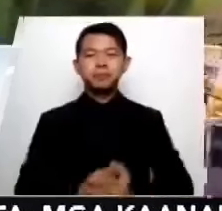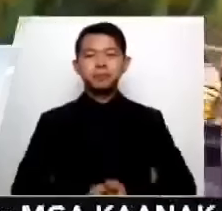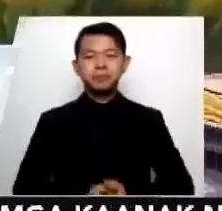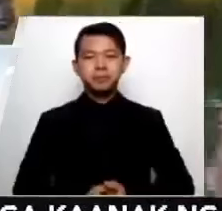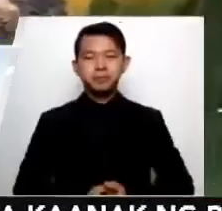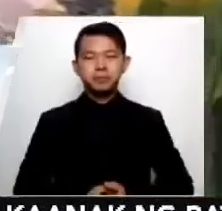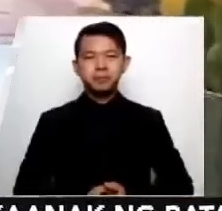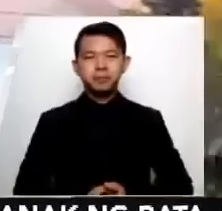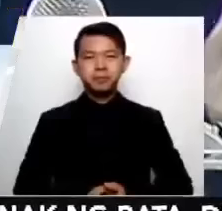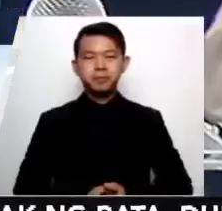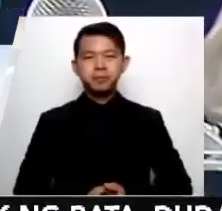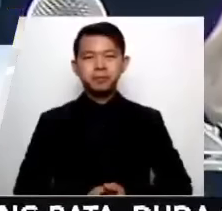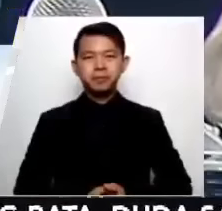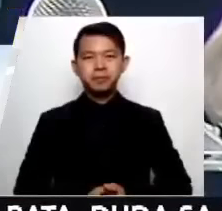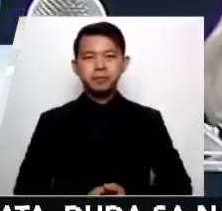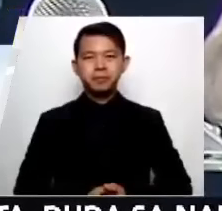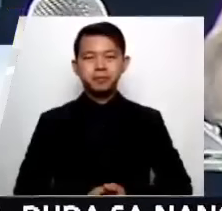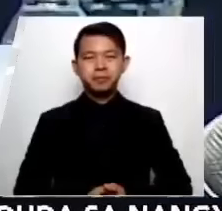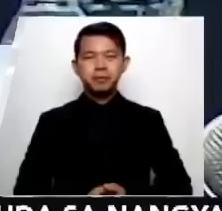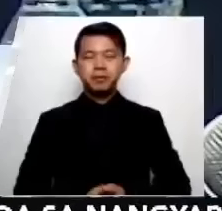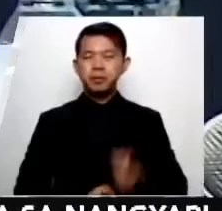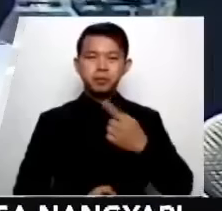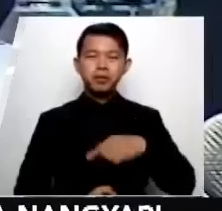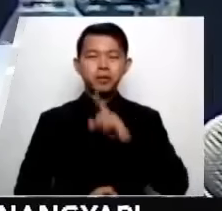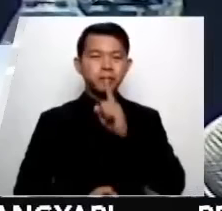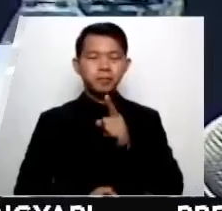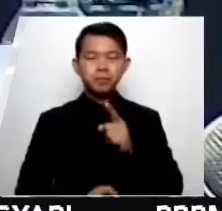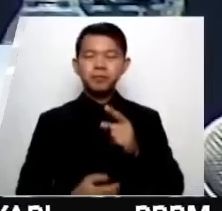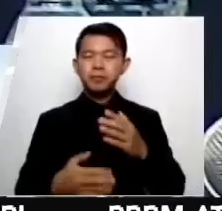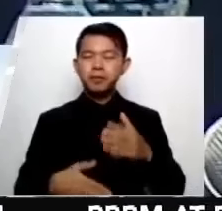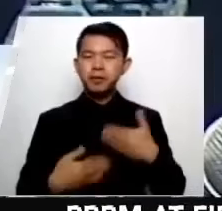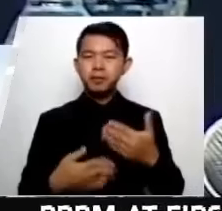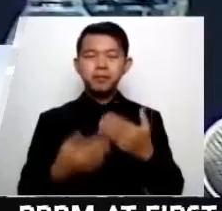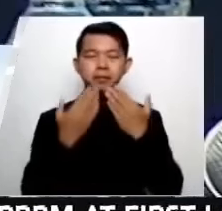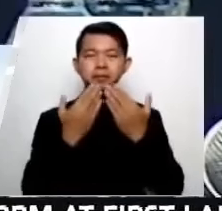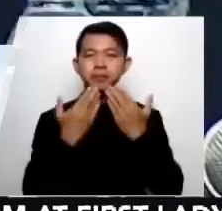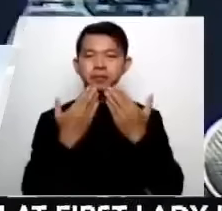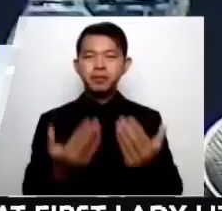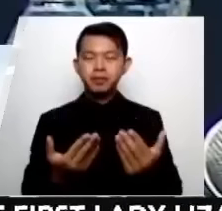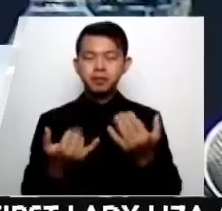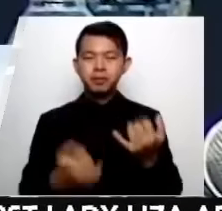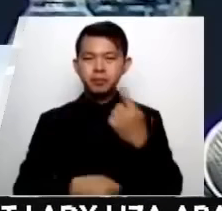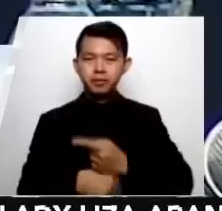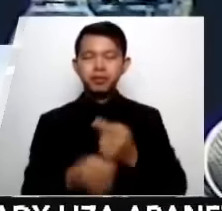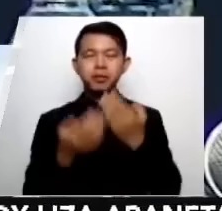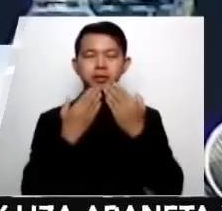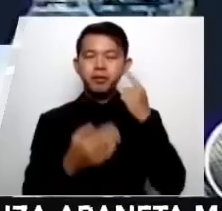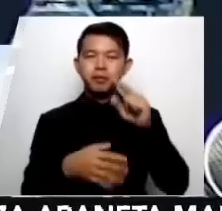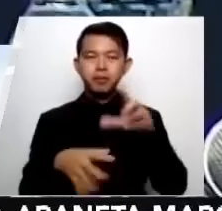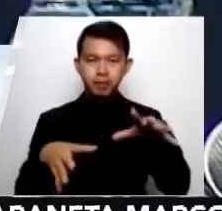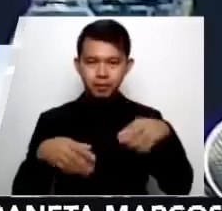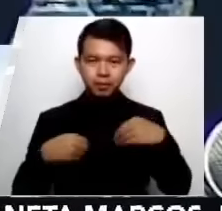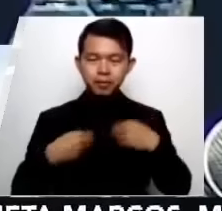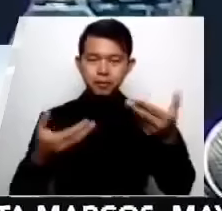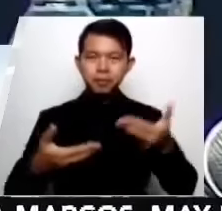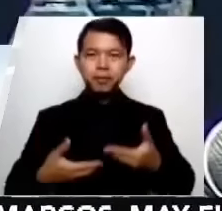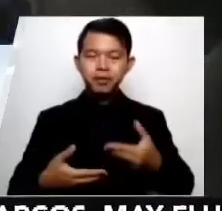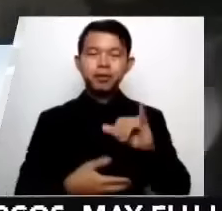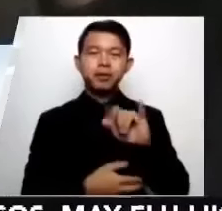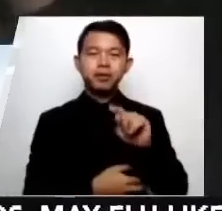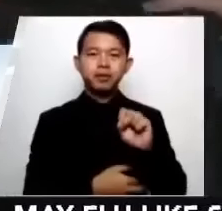We have so much gratitude for you all today. Thank you again for welcoming Showtime, this time both on GMA and